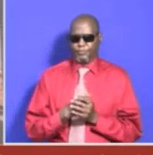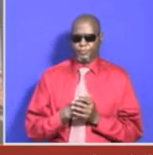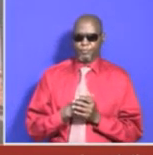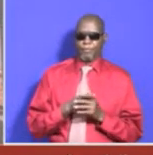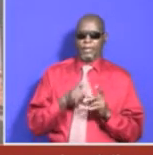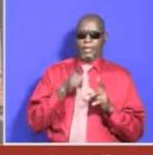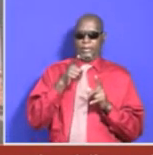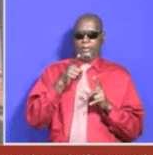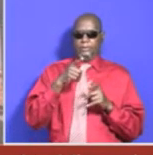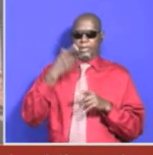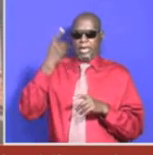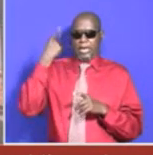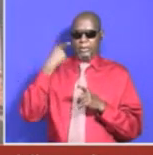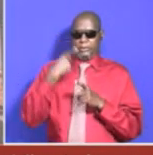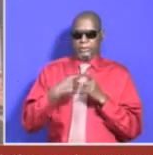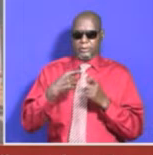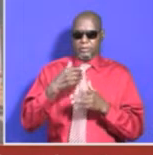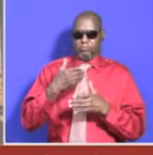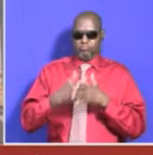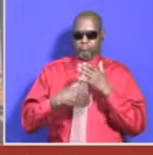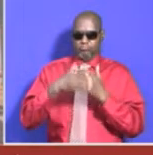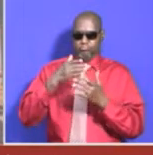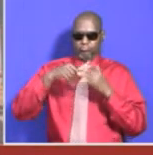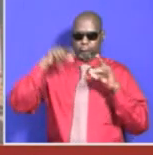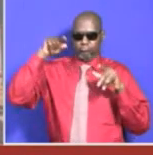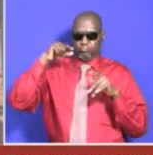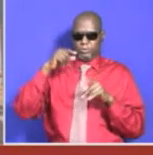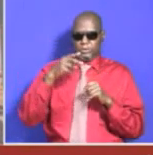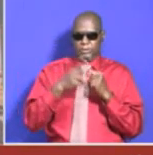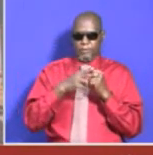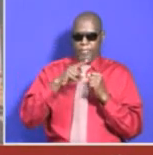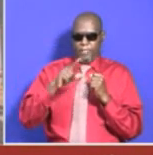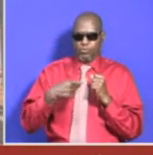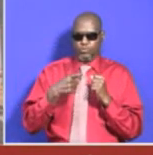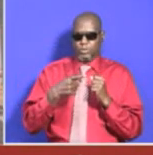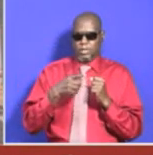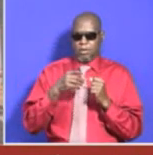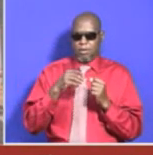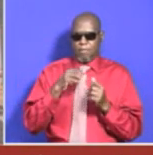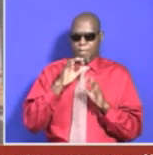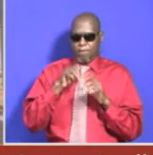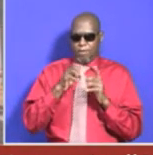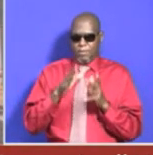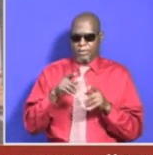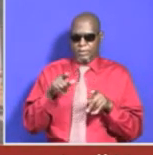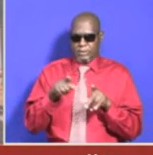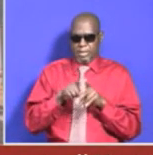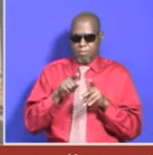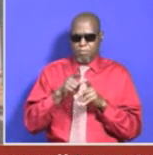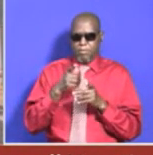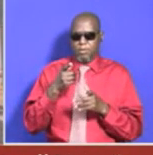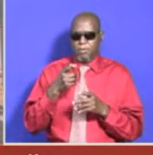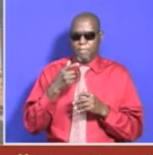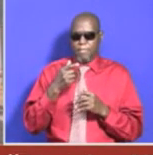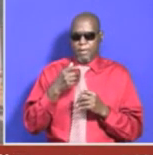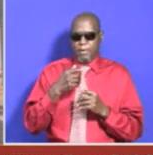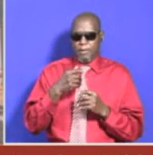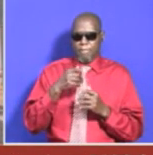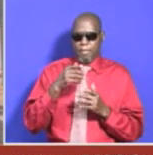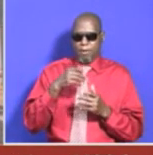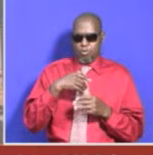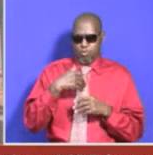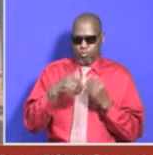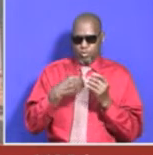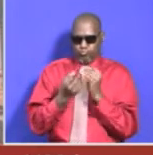the program in March, with an additional 7,000 farmers graduating in September. Most of the graduates went on to establish poultry farms